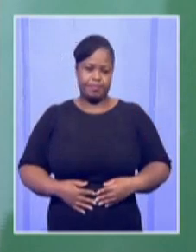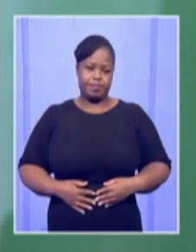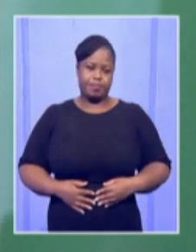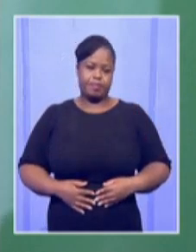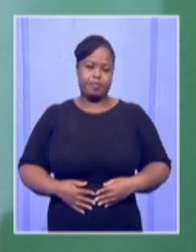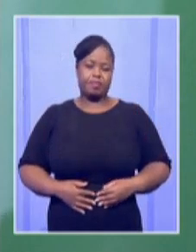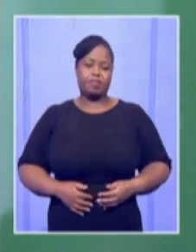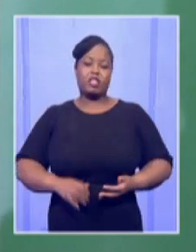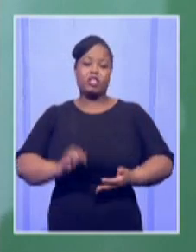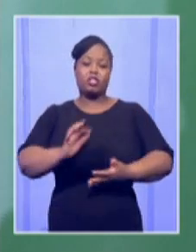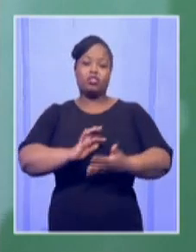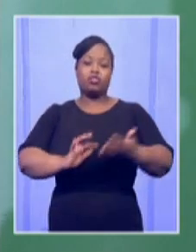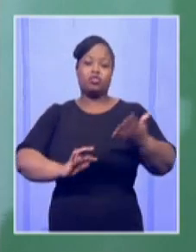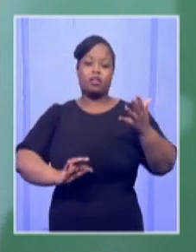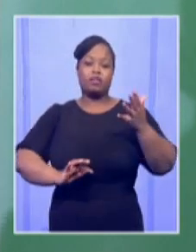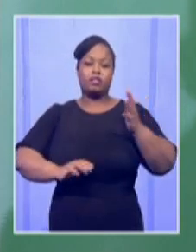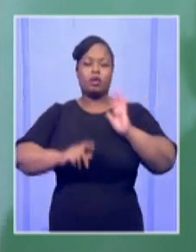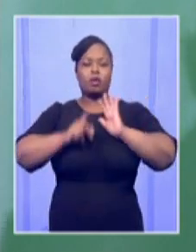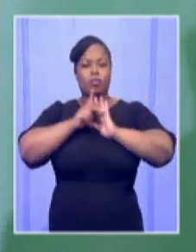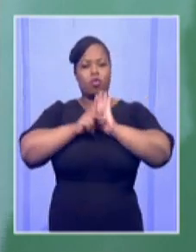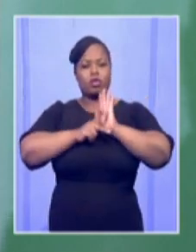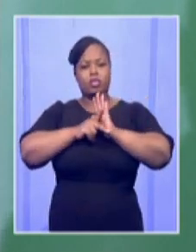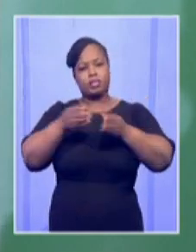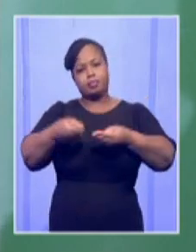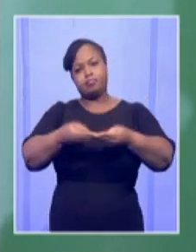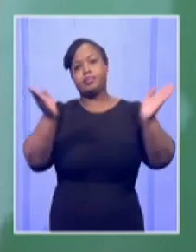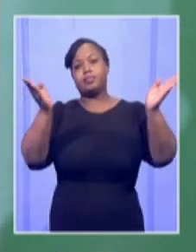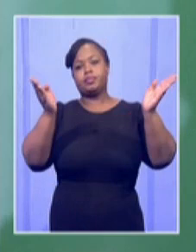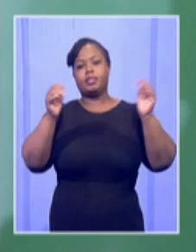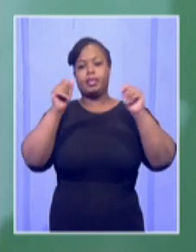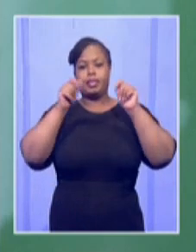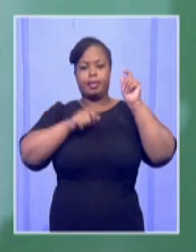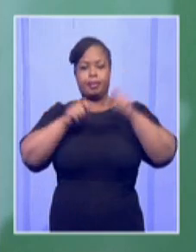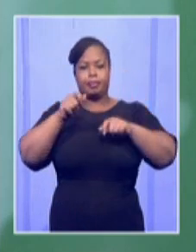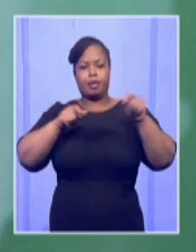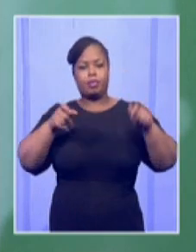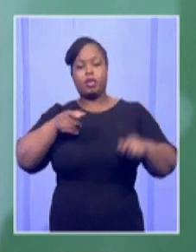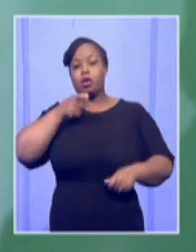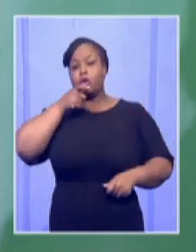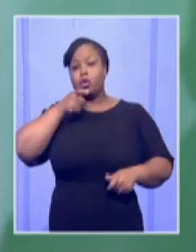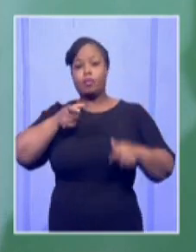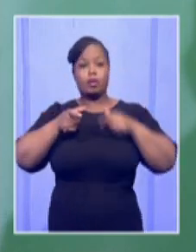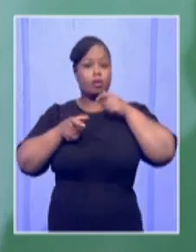draft policy that's out for public debate, for public comment, which I think